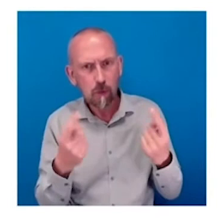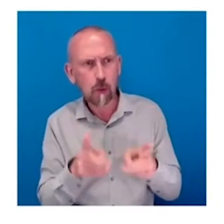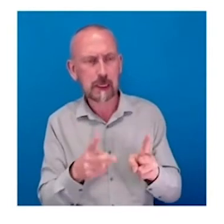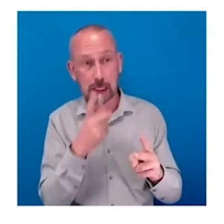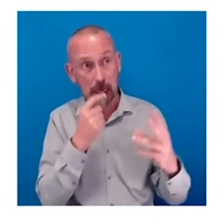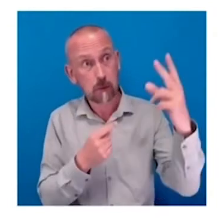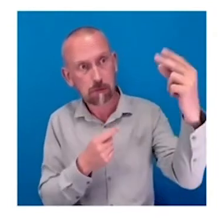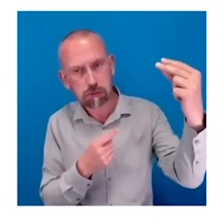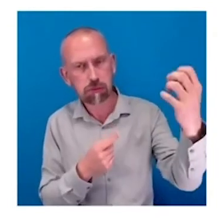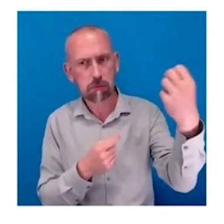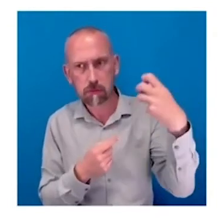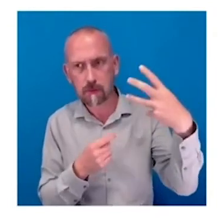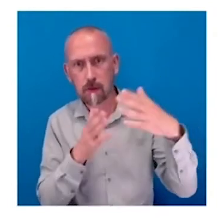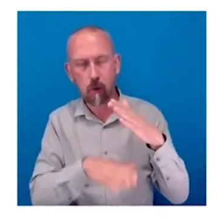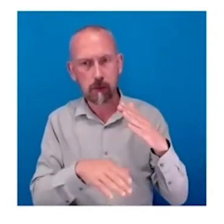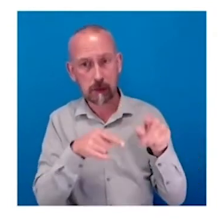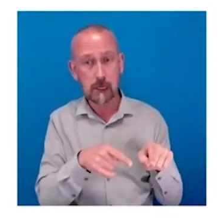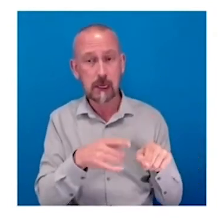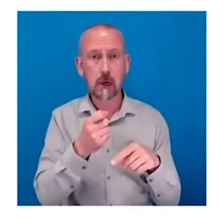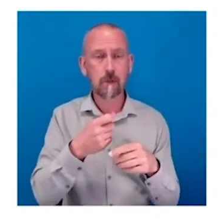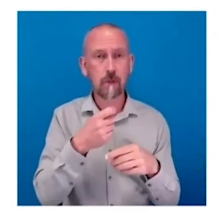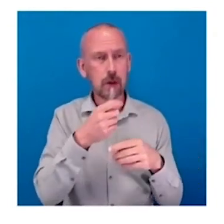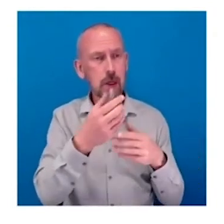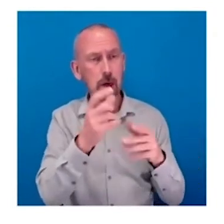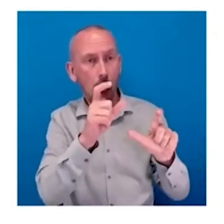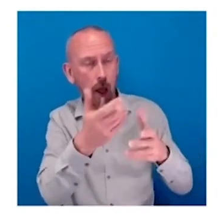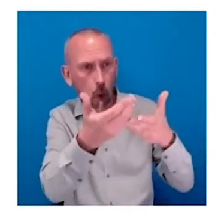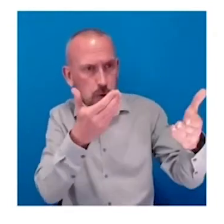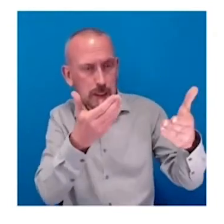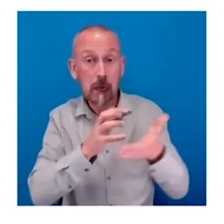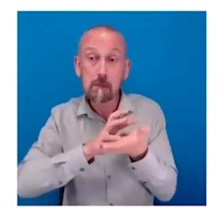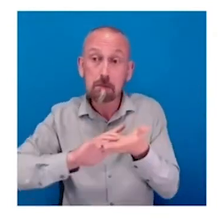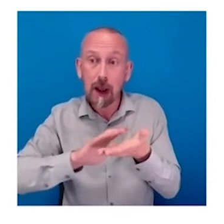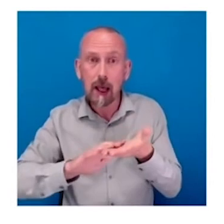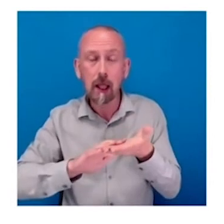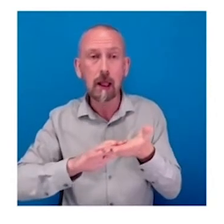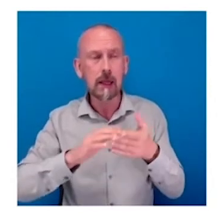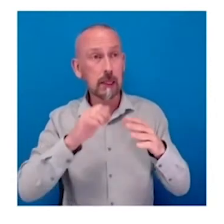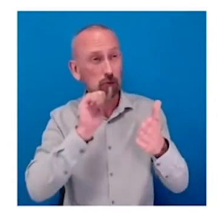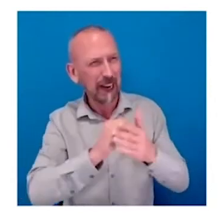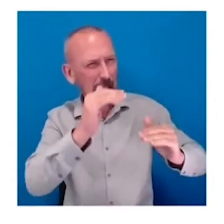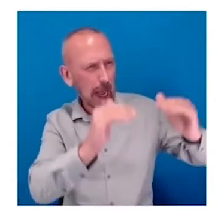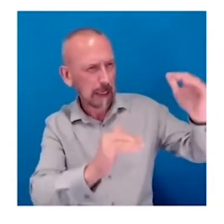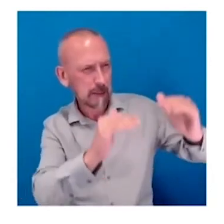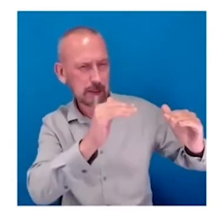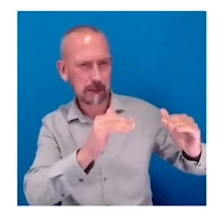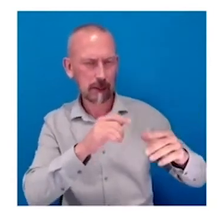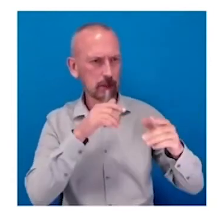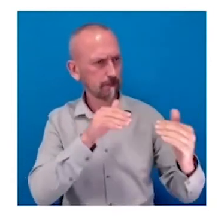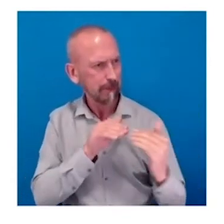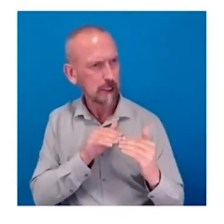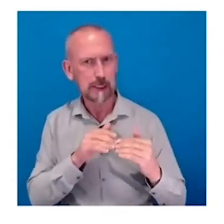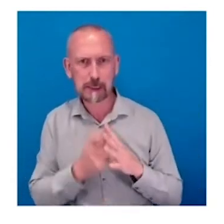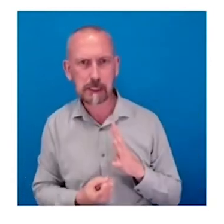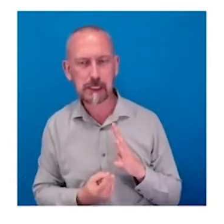color contrast, braille, the appropriate height for people with disabilities. And as we started to grow on that,